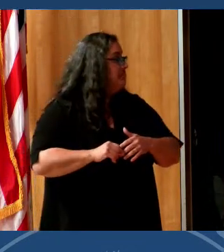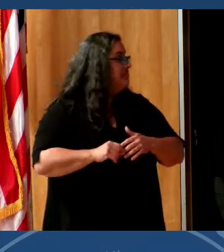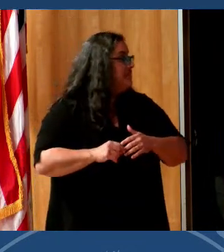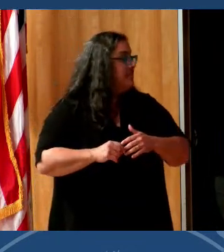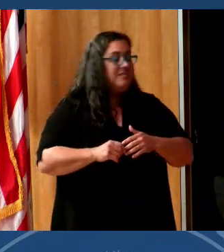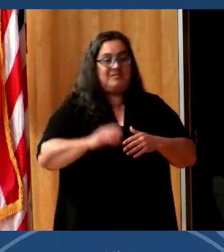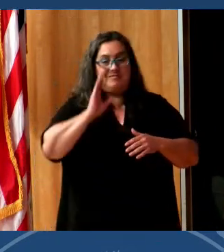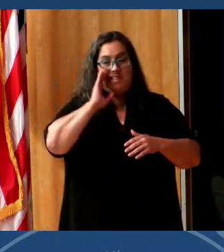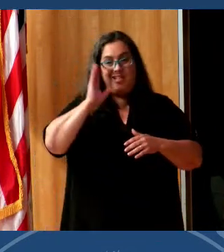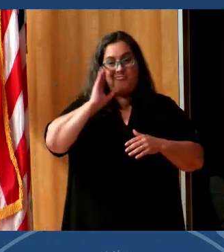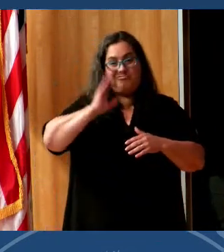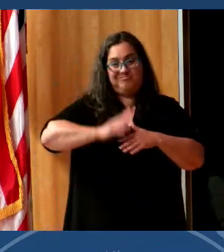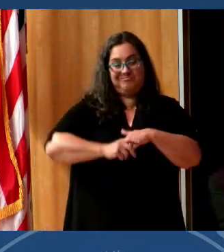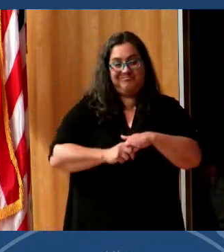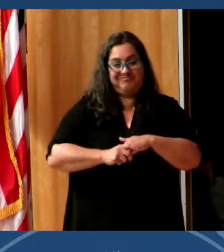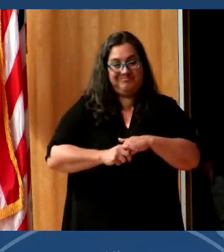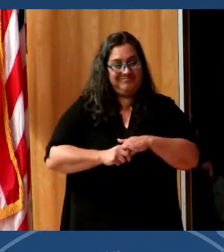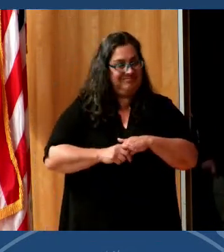Hello.